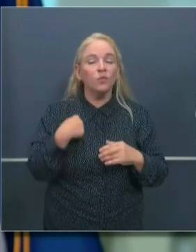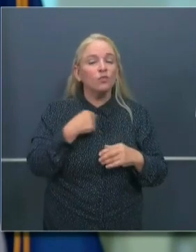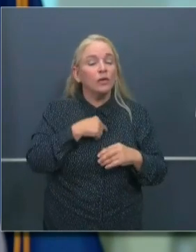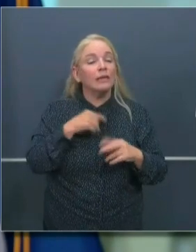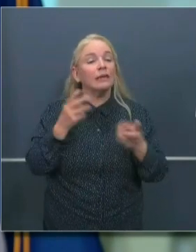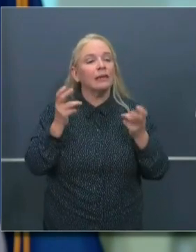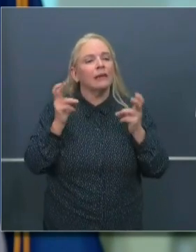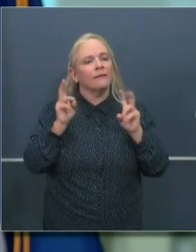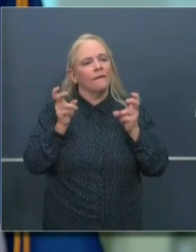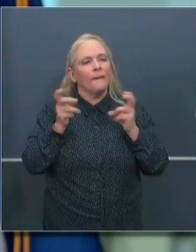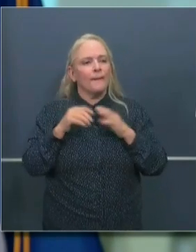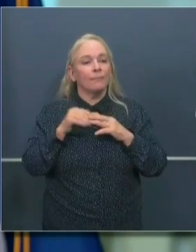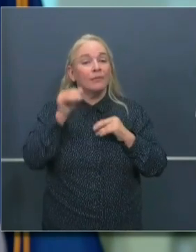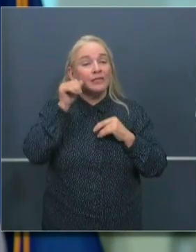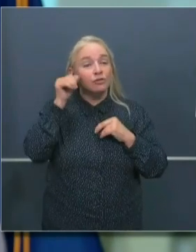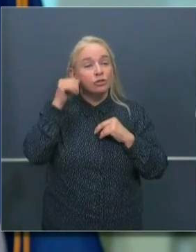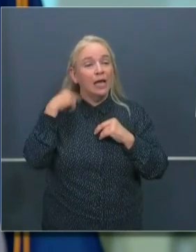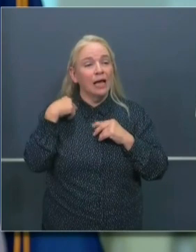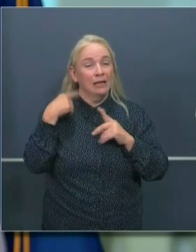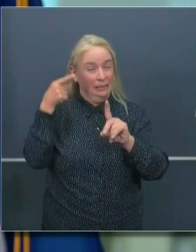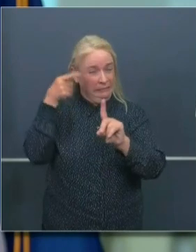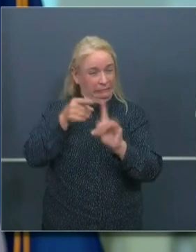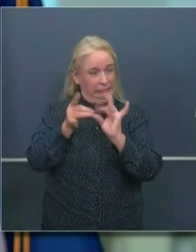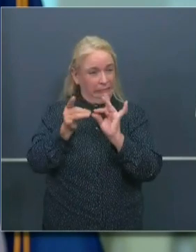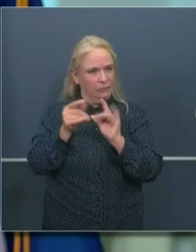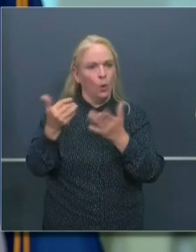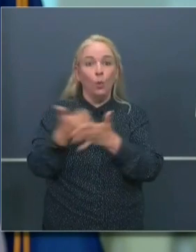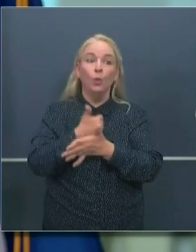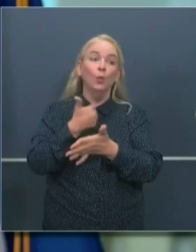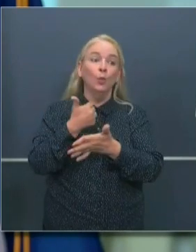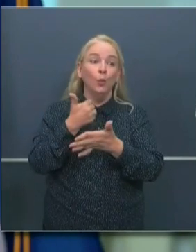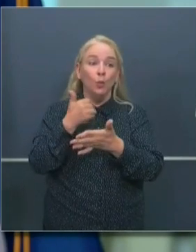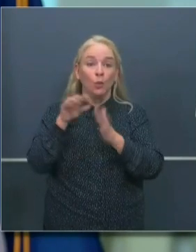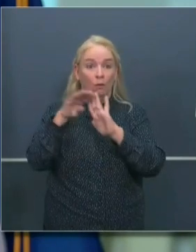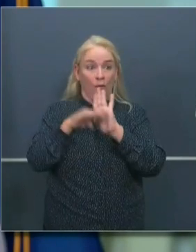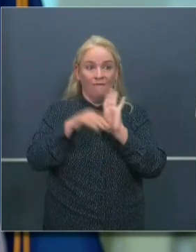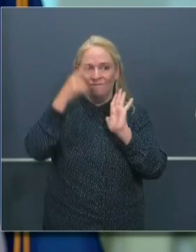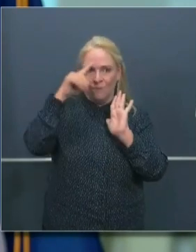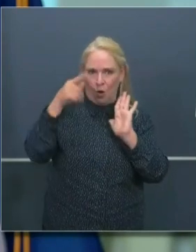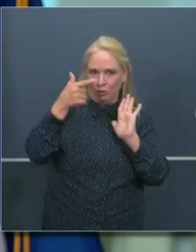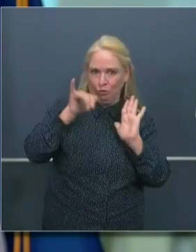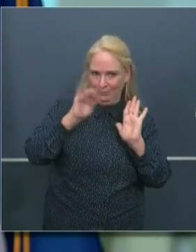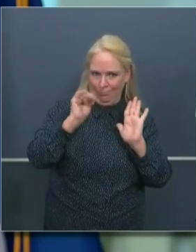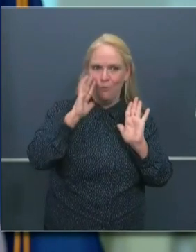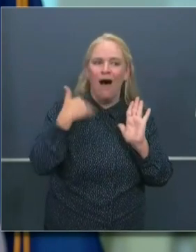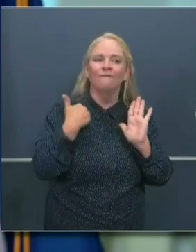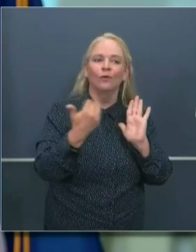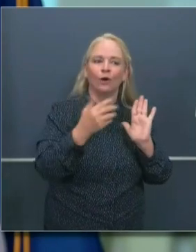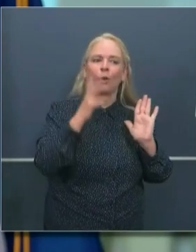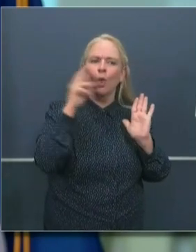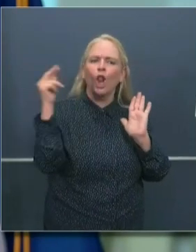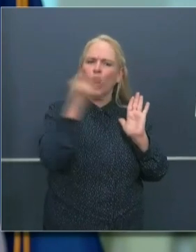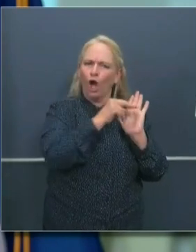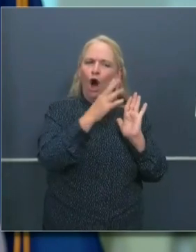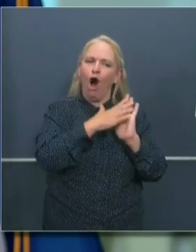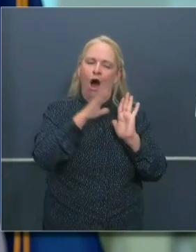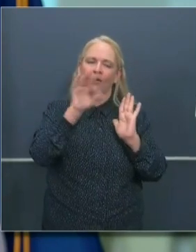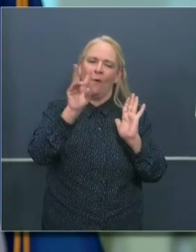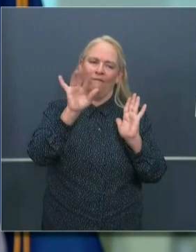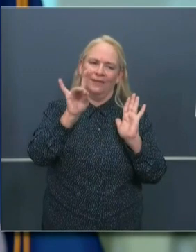number of things happened yesterday. We specifically put out new guidelines for gyms yesterday. I'd encourage you to take a look under the guidelines sections